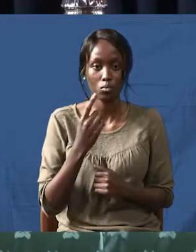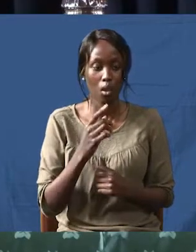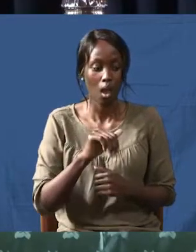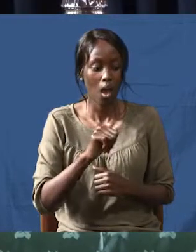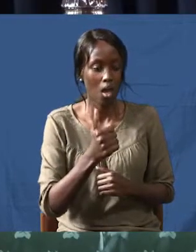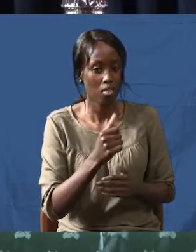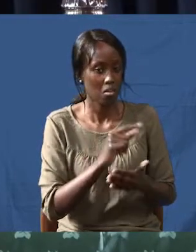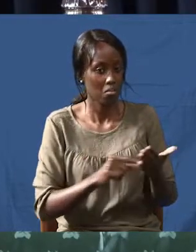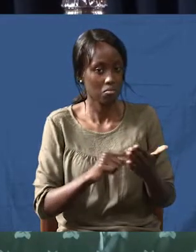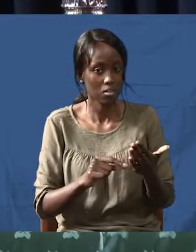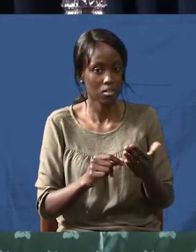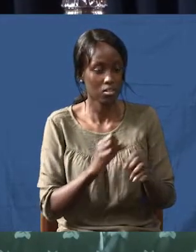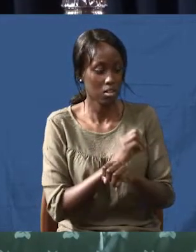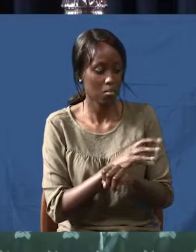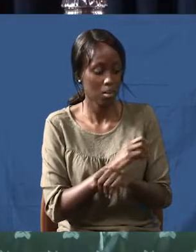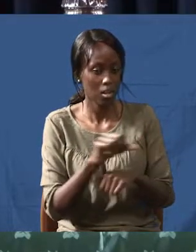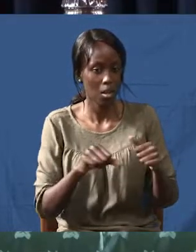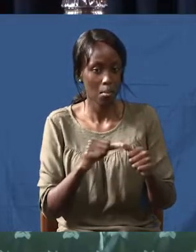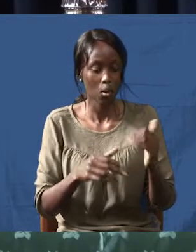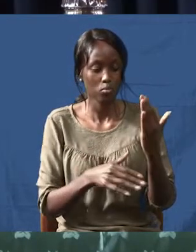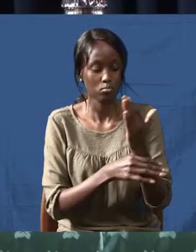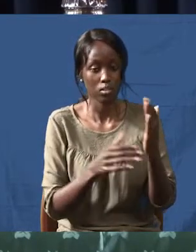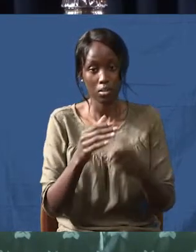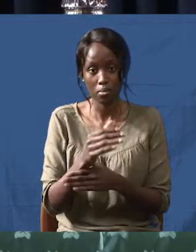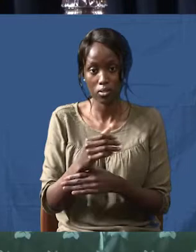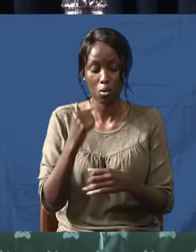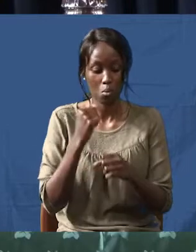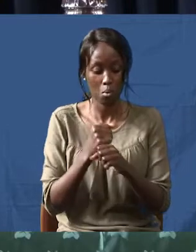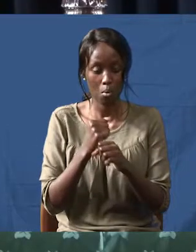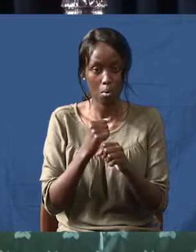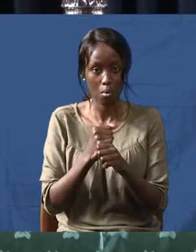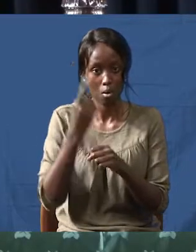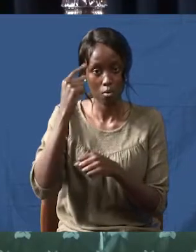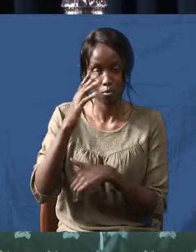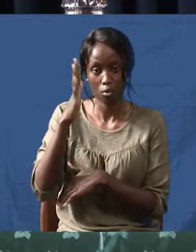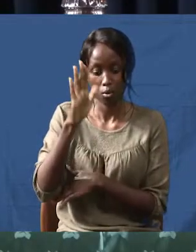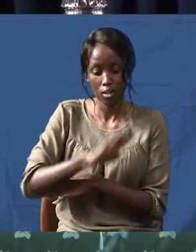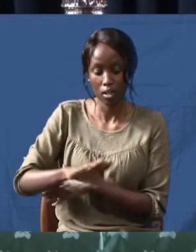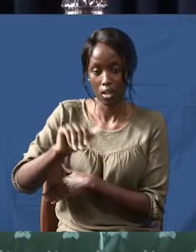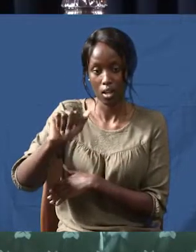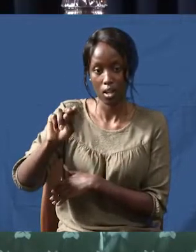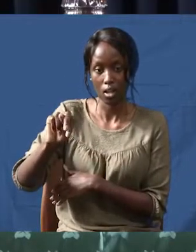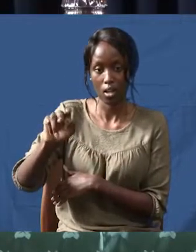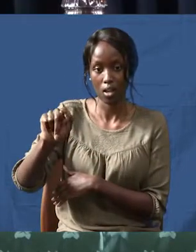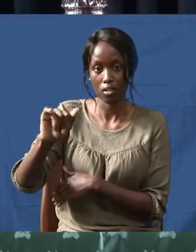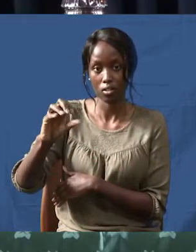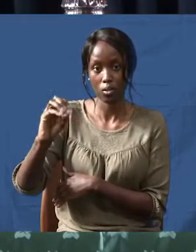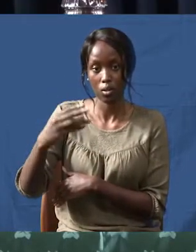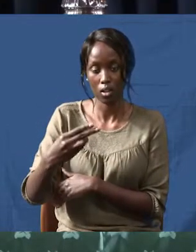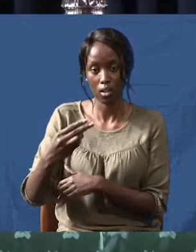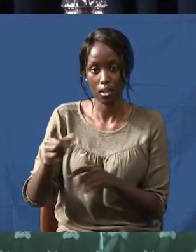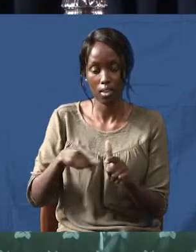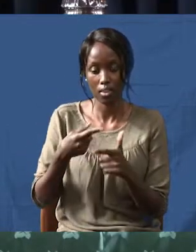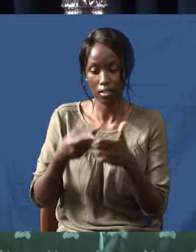passages detail how Barnabas was doing the work of God in Antioch, but decided